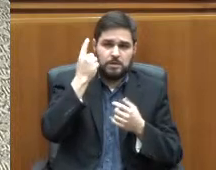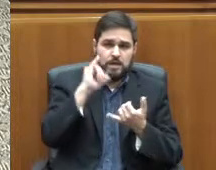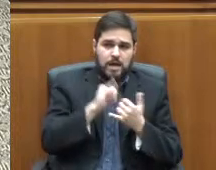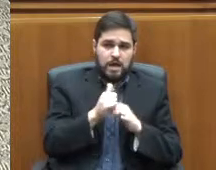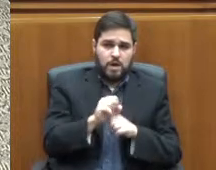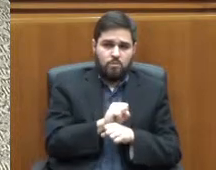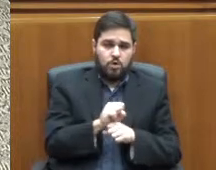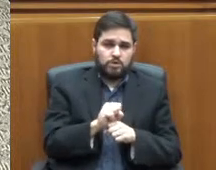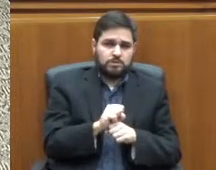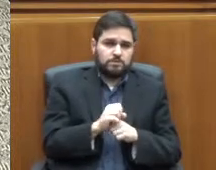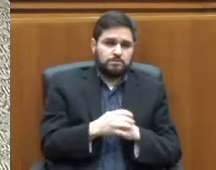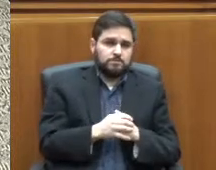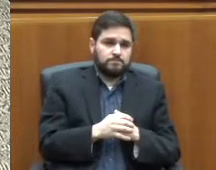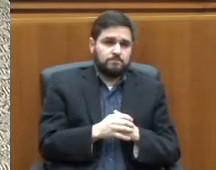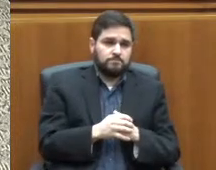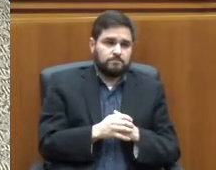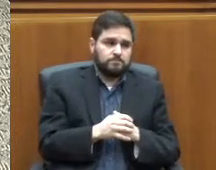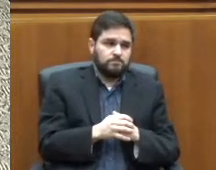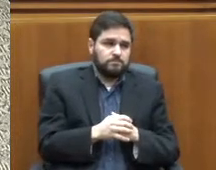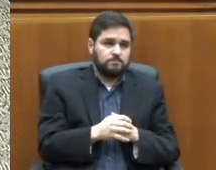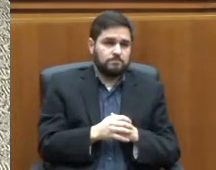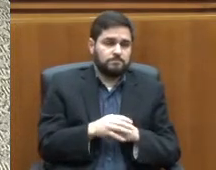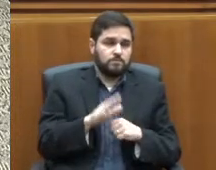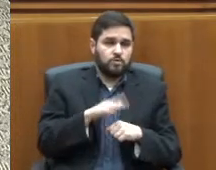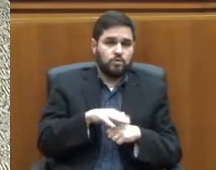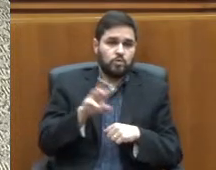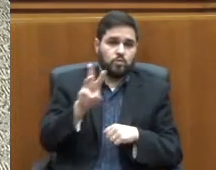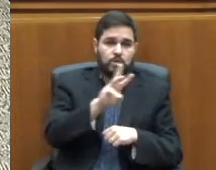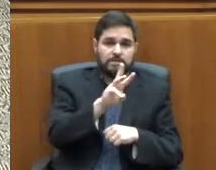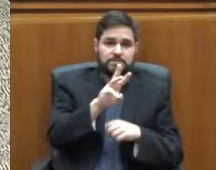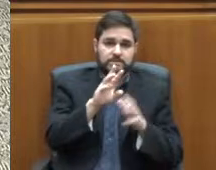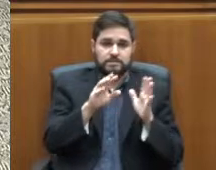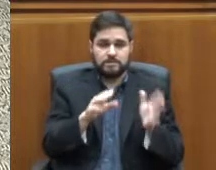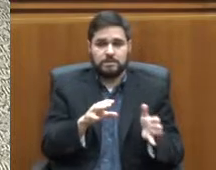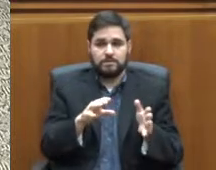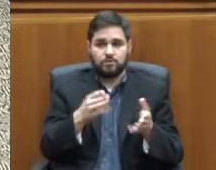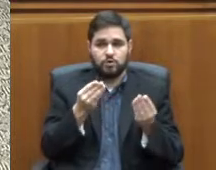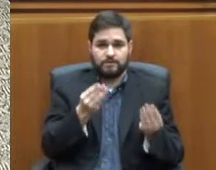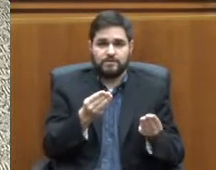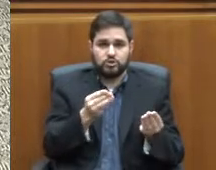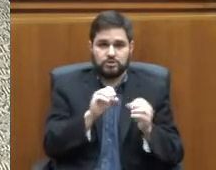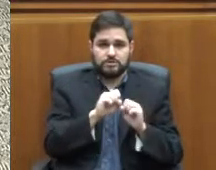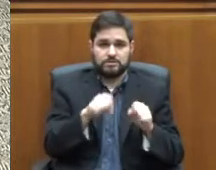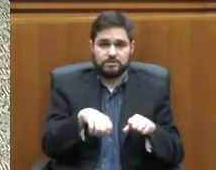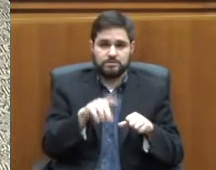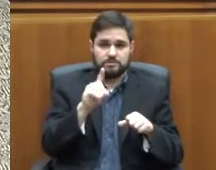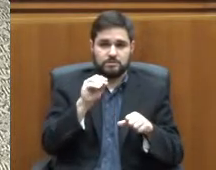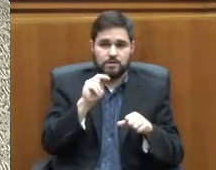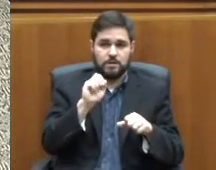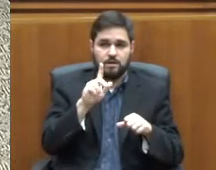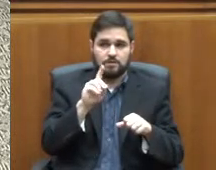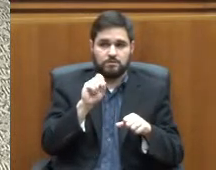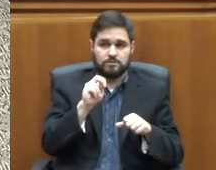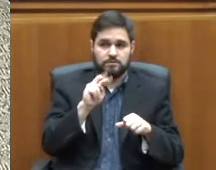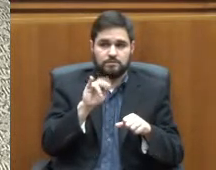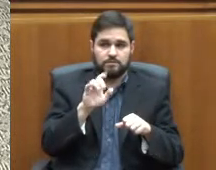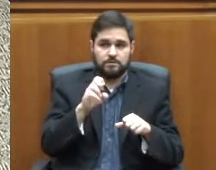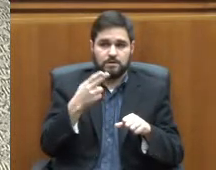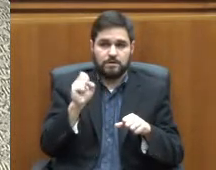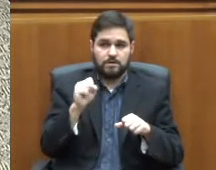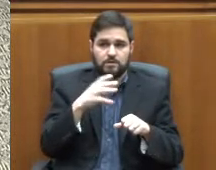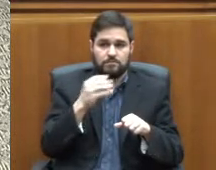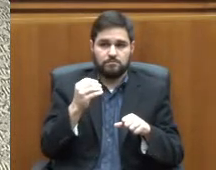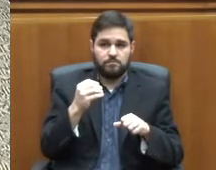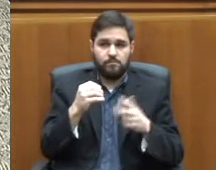how that works. So on the west side, for the feeder system, the Downsville High School system, so that includes Downsville High